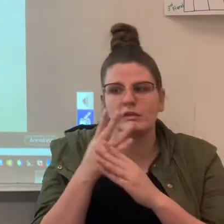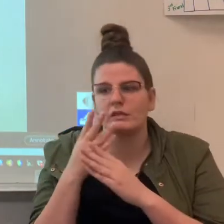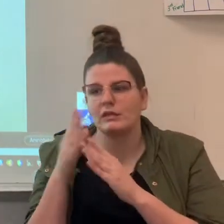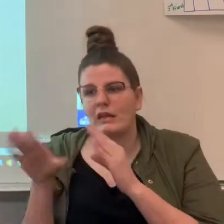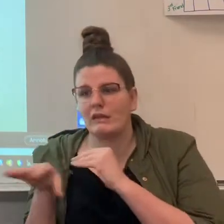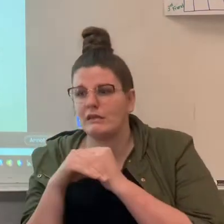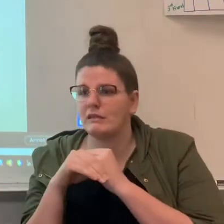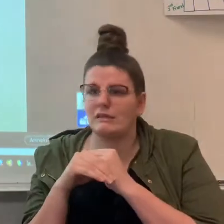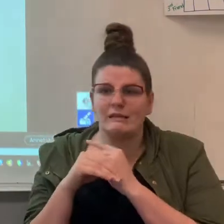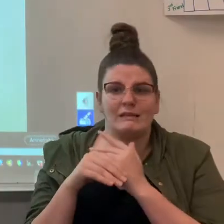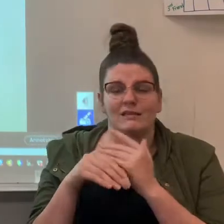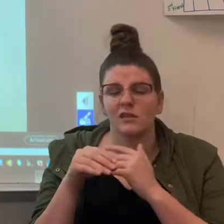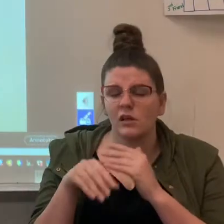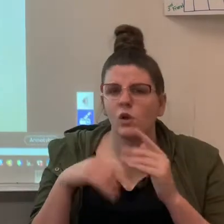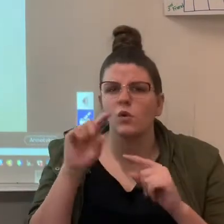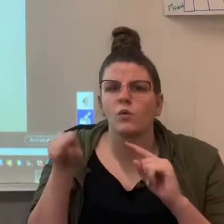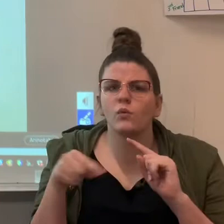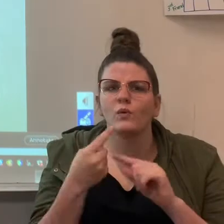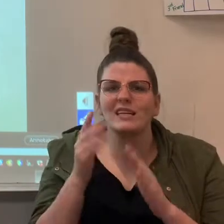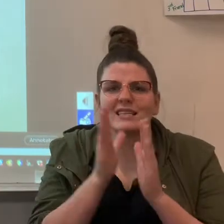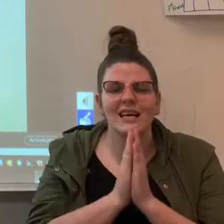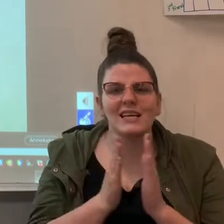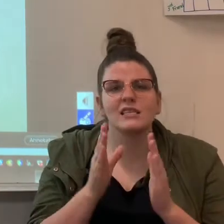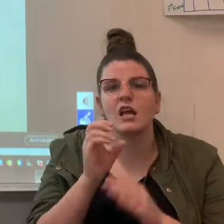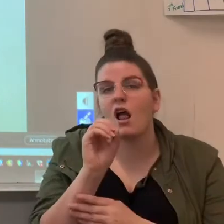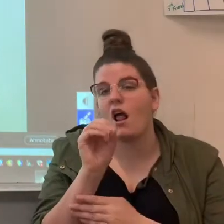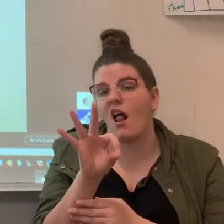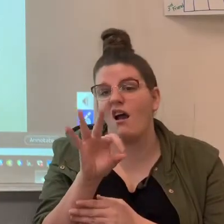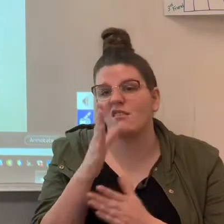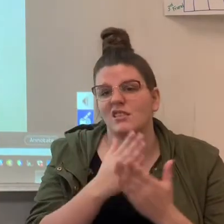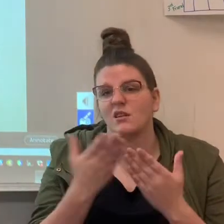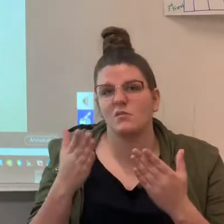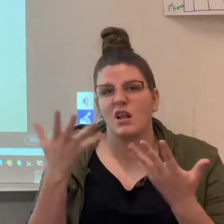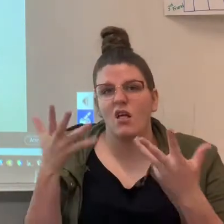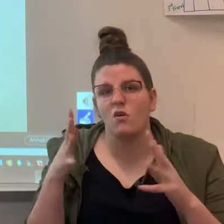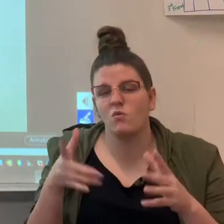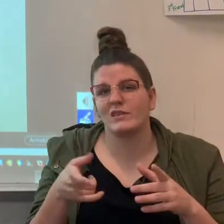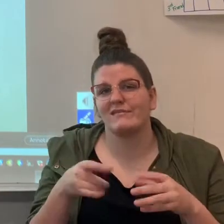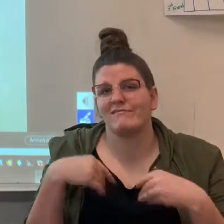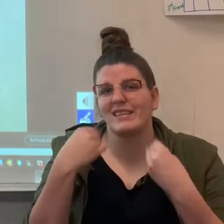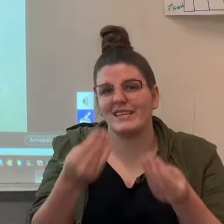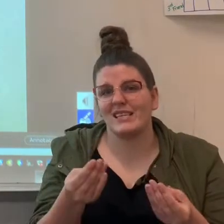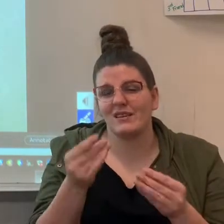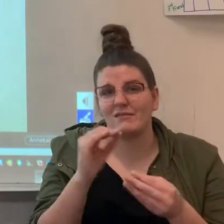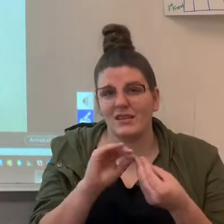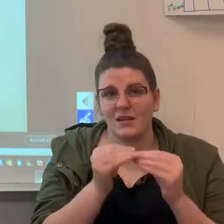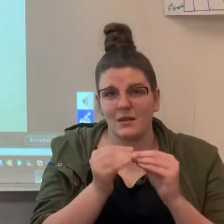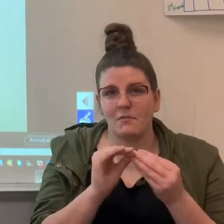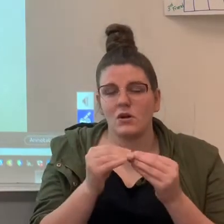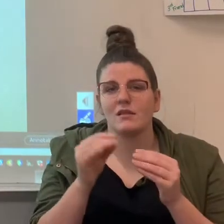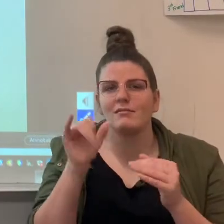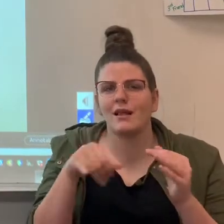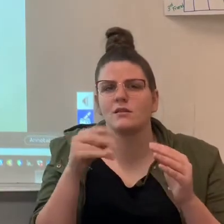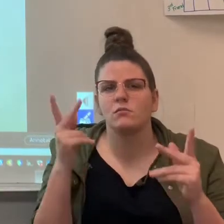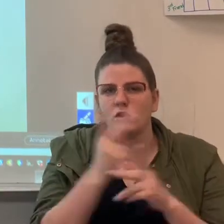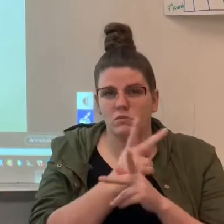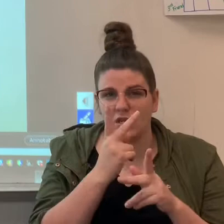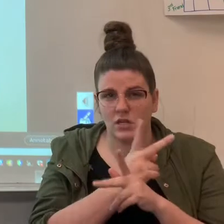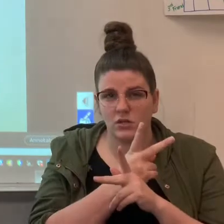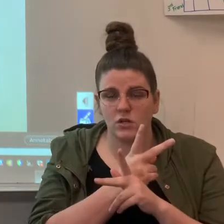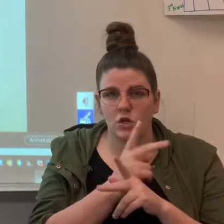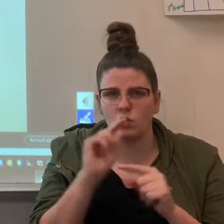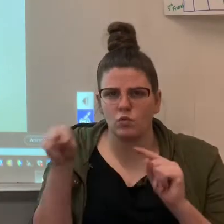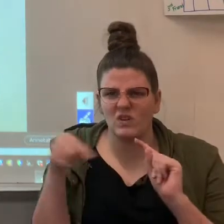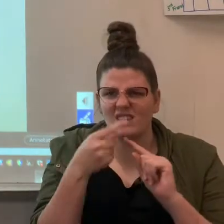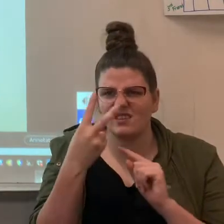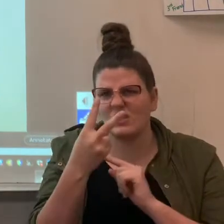asking us of something that has already given us a number, then it's multiplication. When it's something that is 2